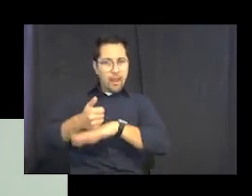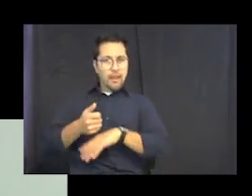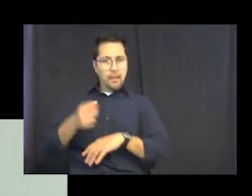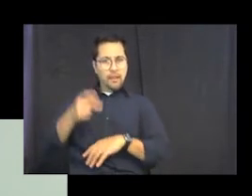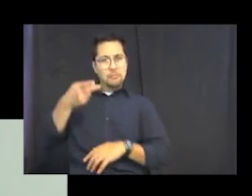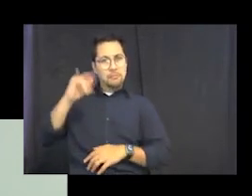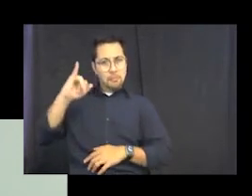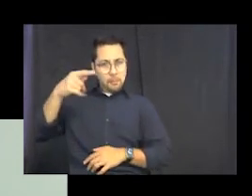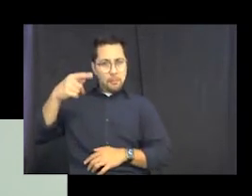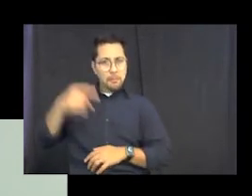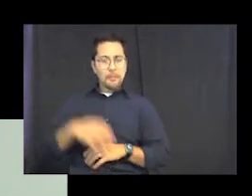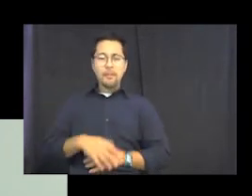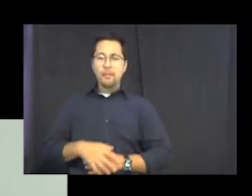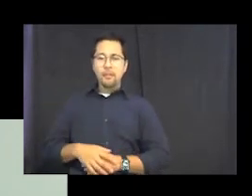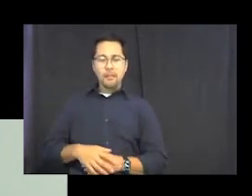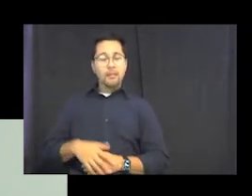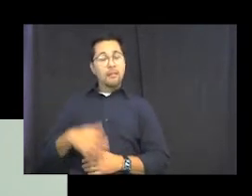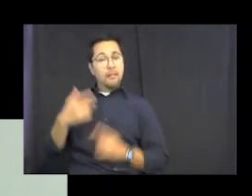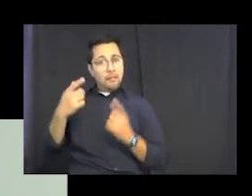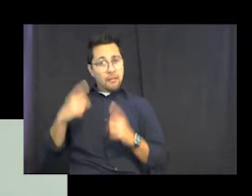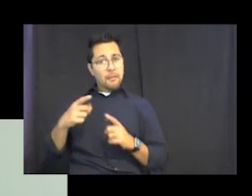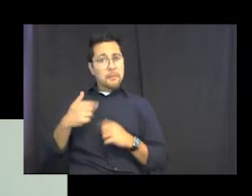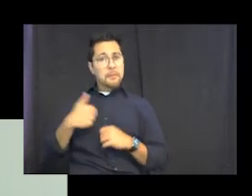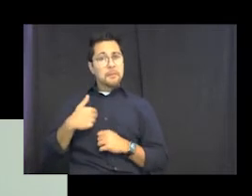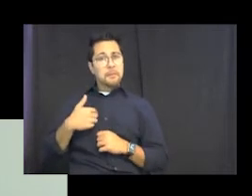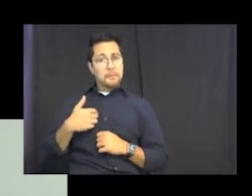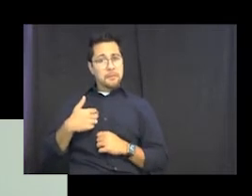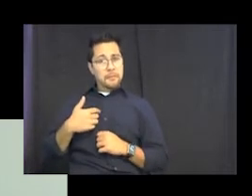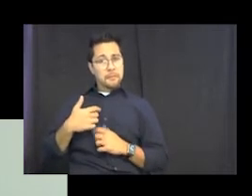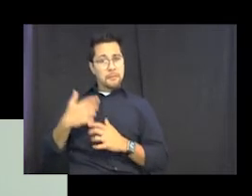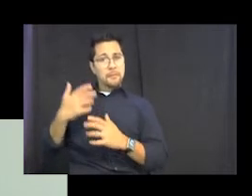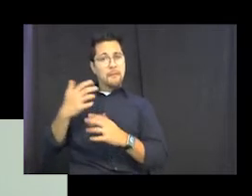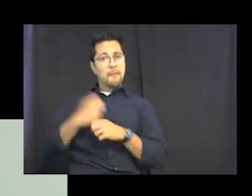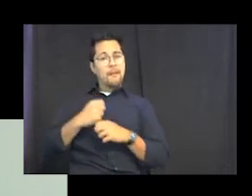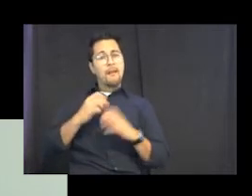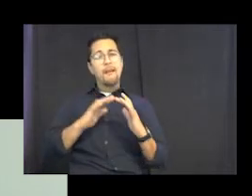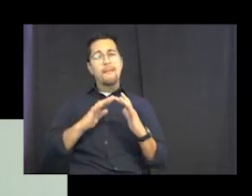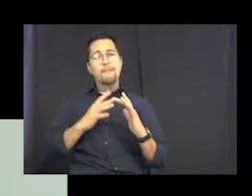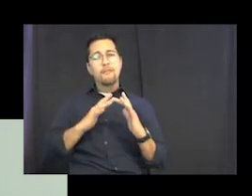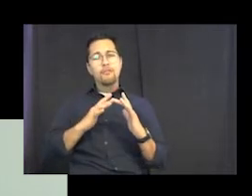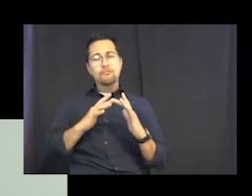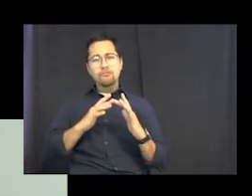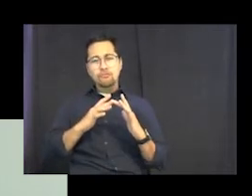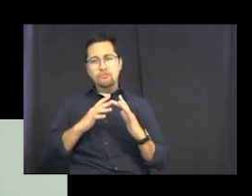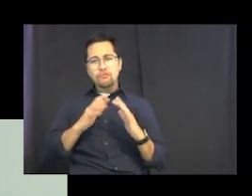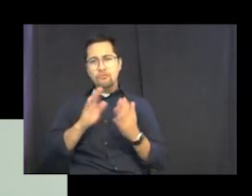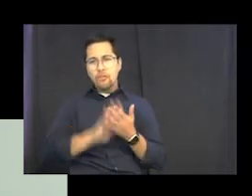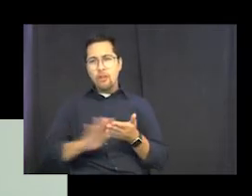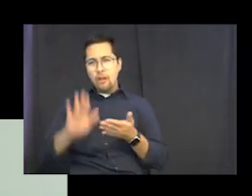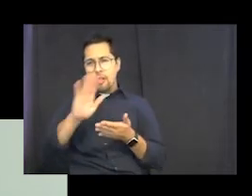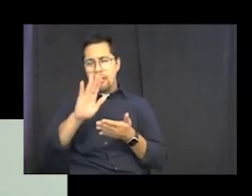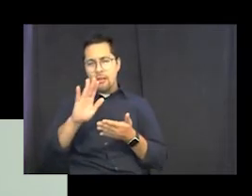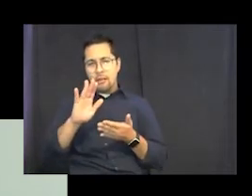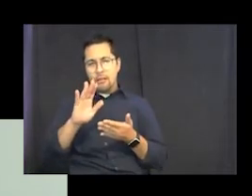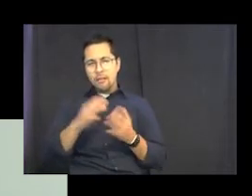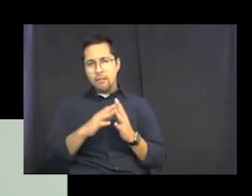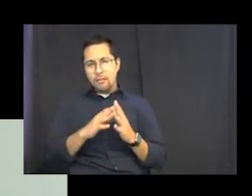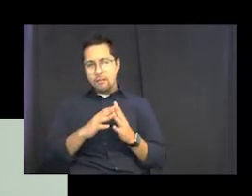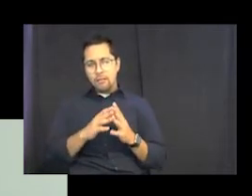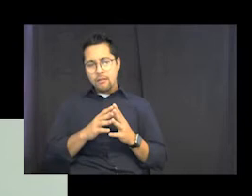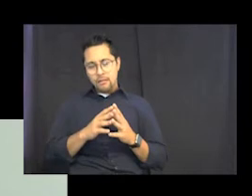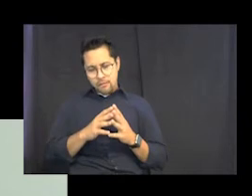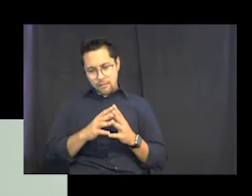Zoom. I was able to attend virtual college fairs and